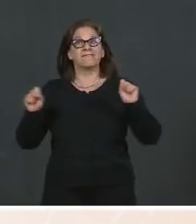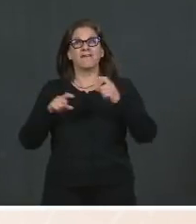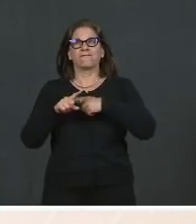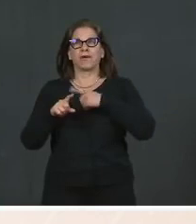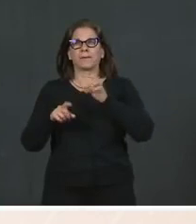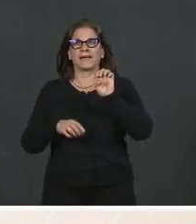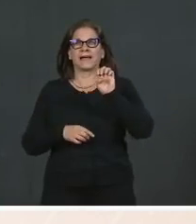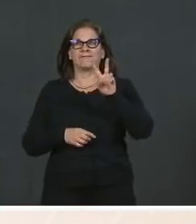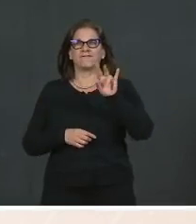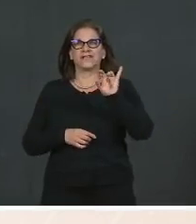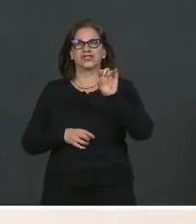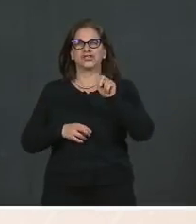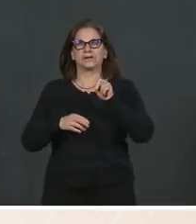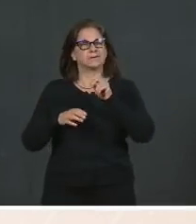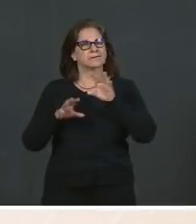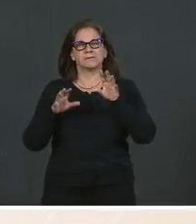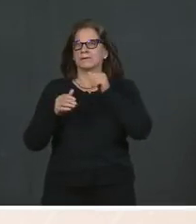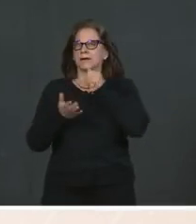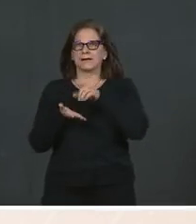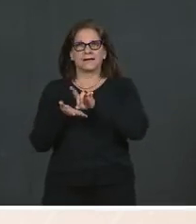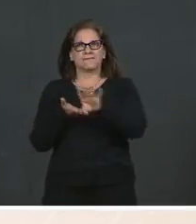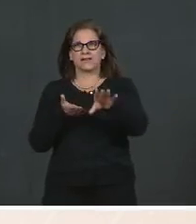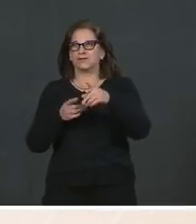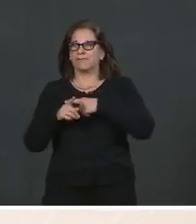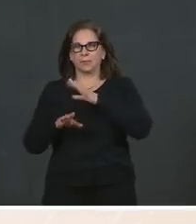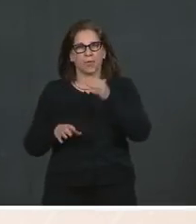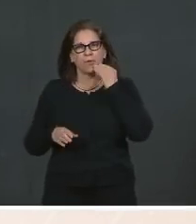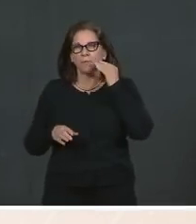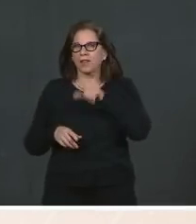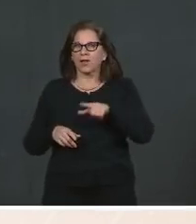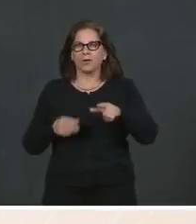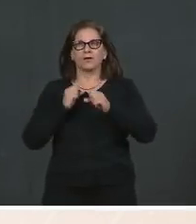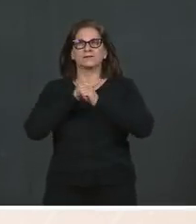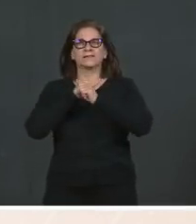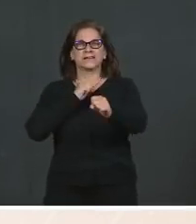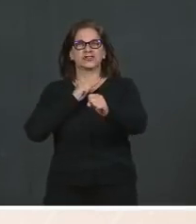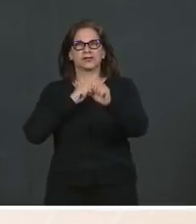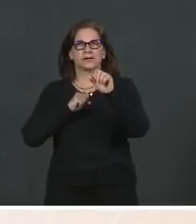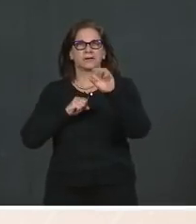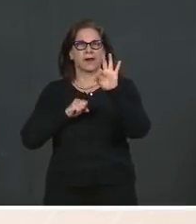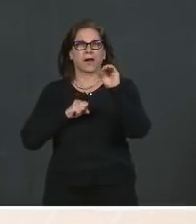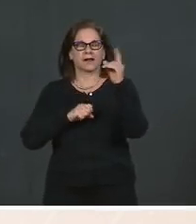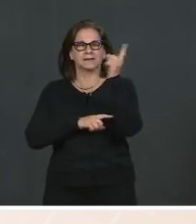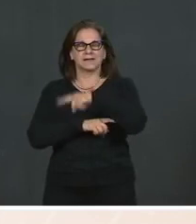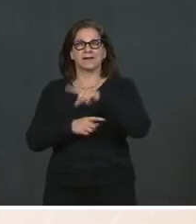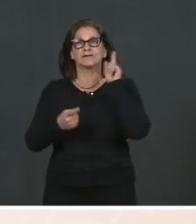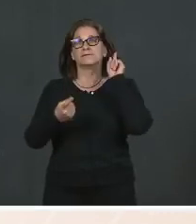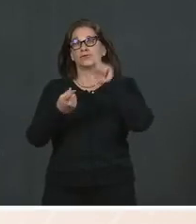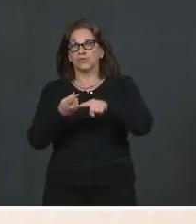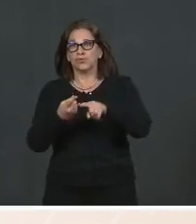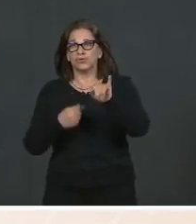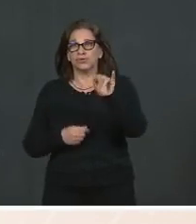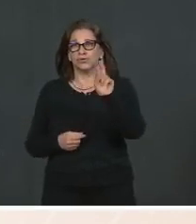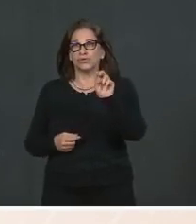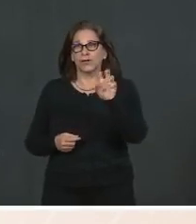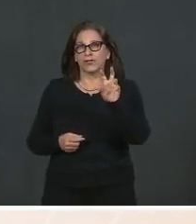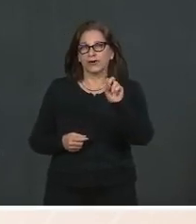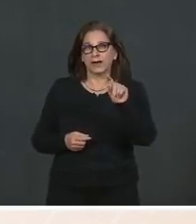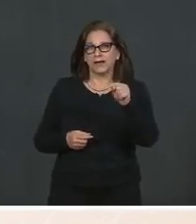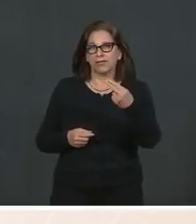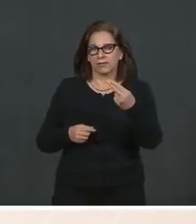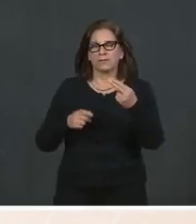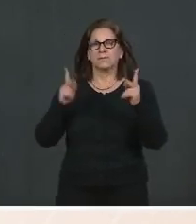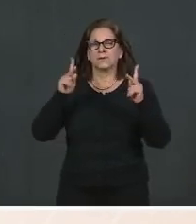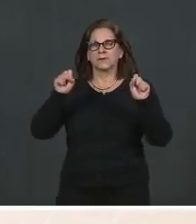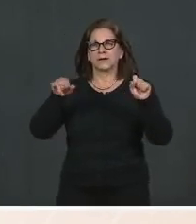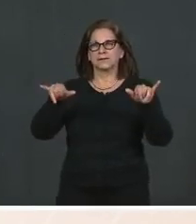The president is committed to supporting renters and small landlords through the COVID-19 crisis. Essential to that effort is, of course, the American Rescue